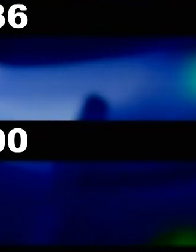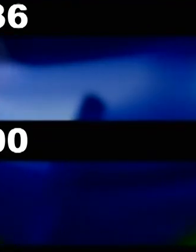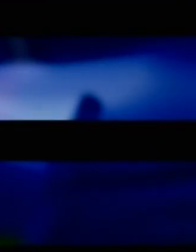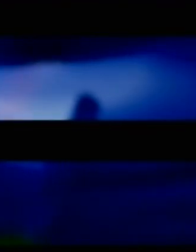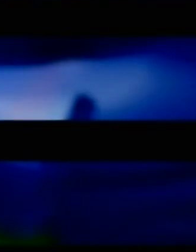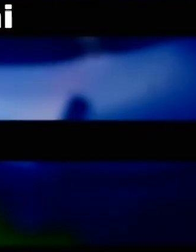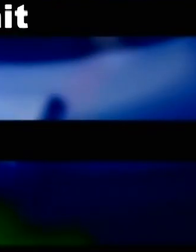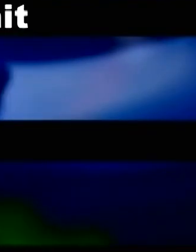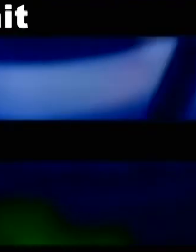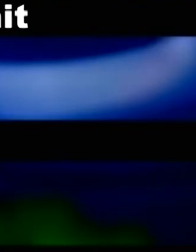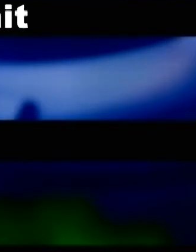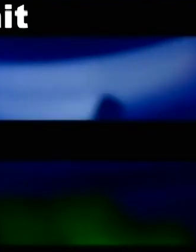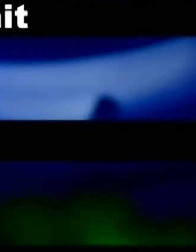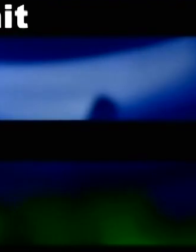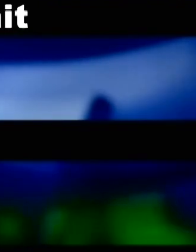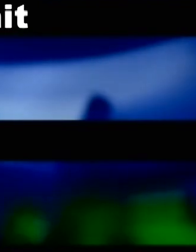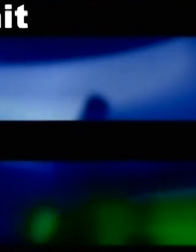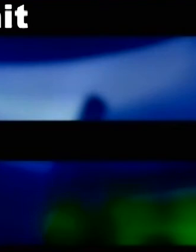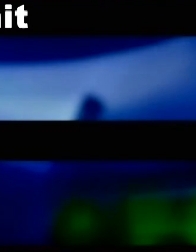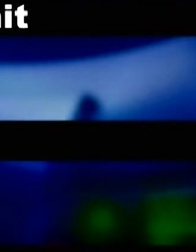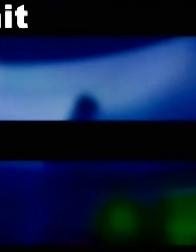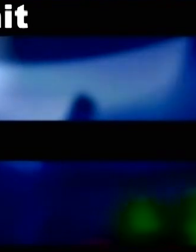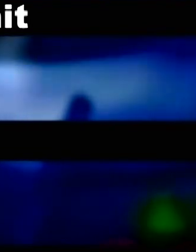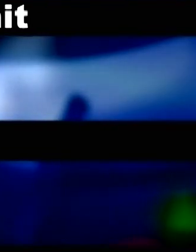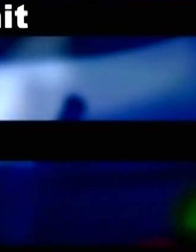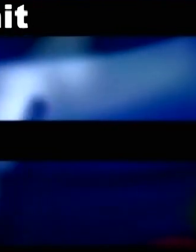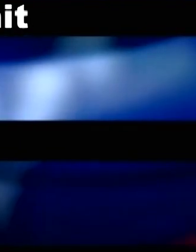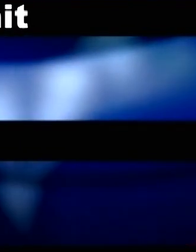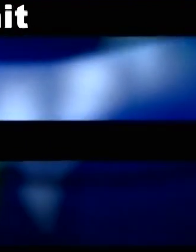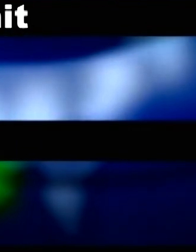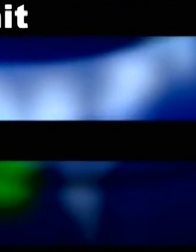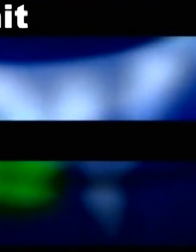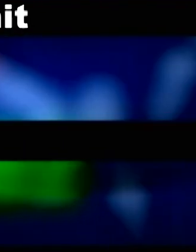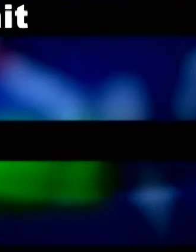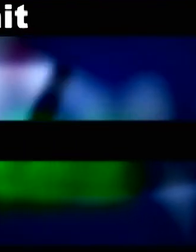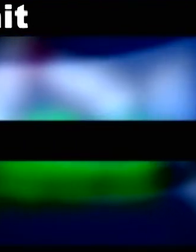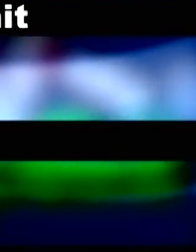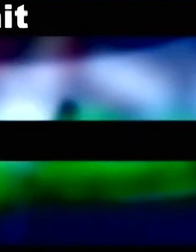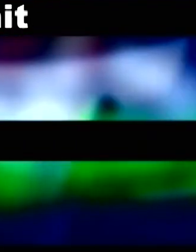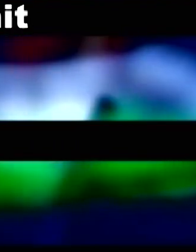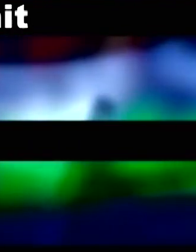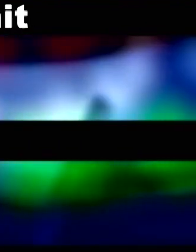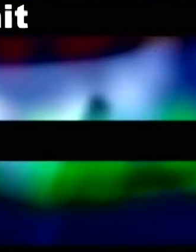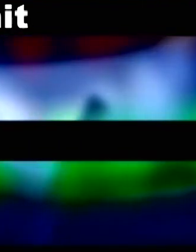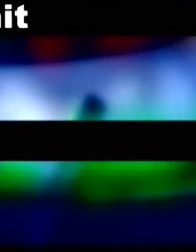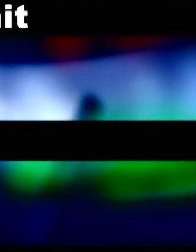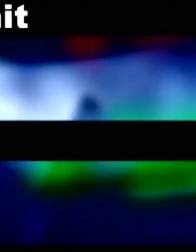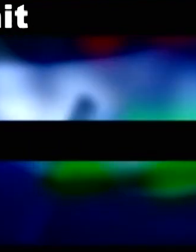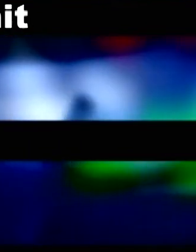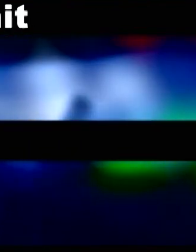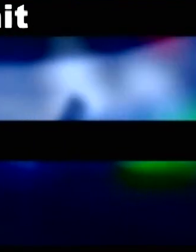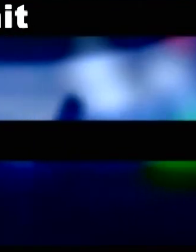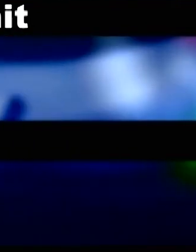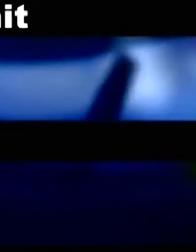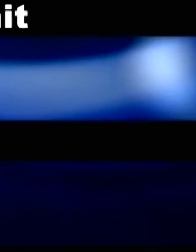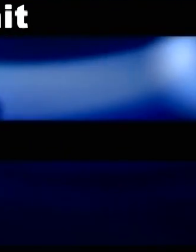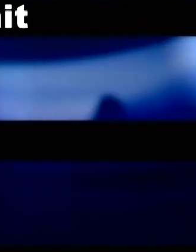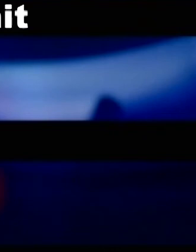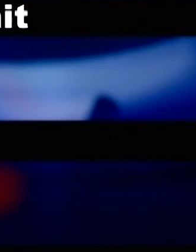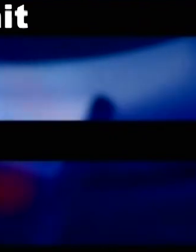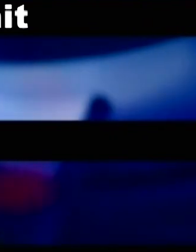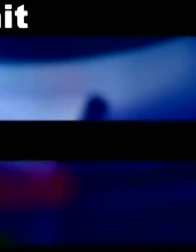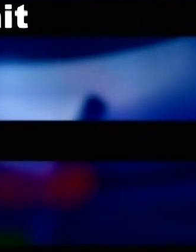$732,716.36. And here in Barbados, Apr Caribbean Property Fund SCC Value Fund was the volume leader,